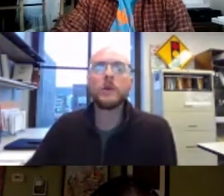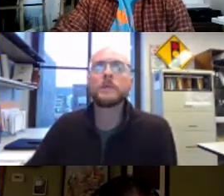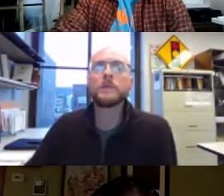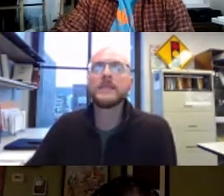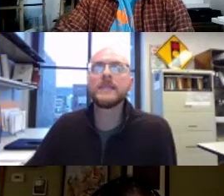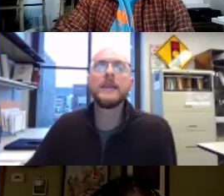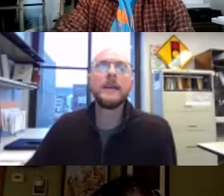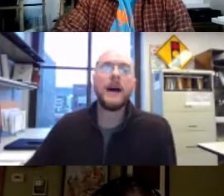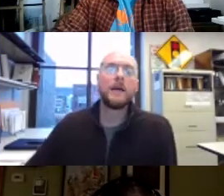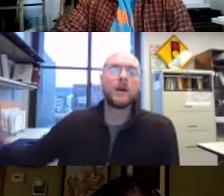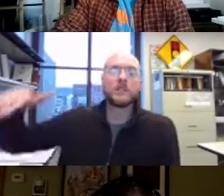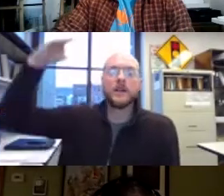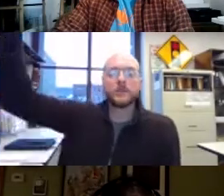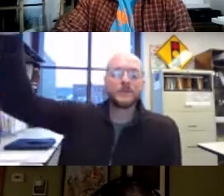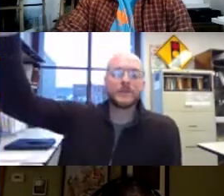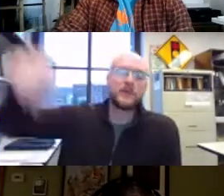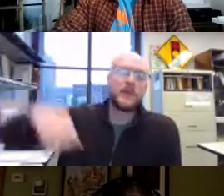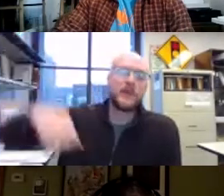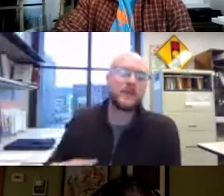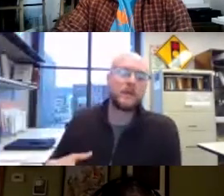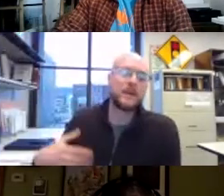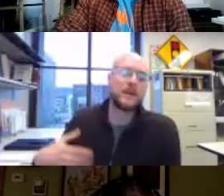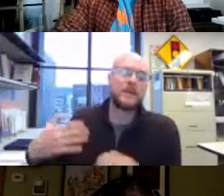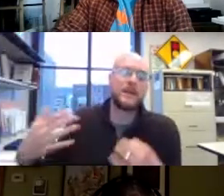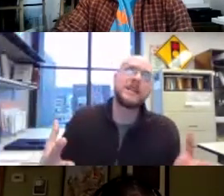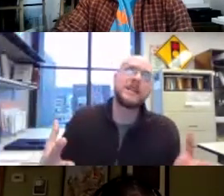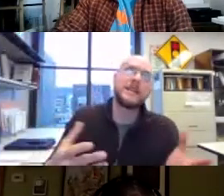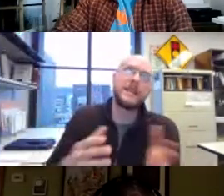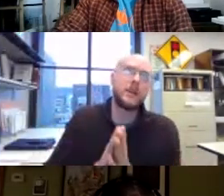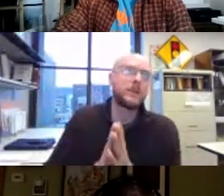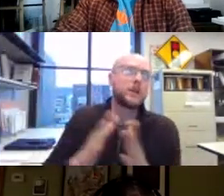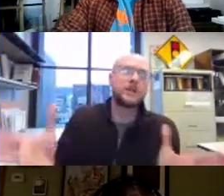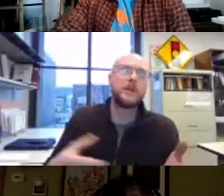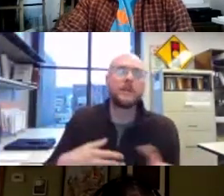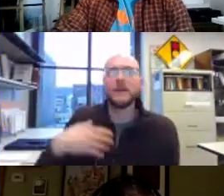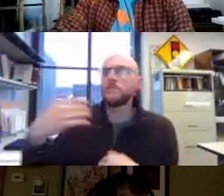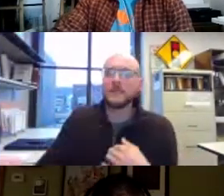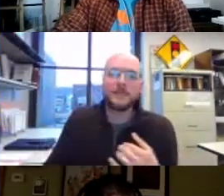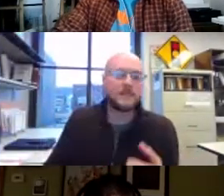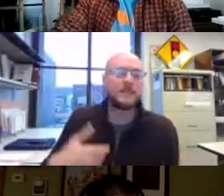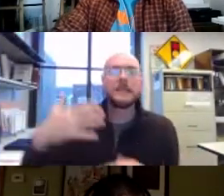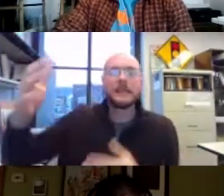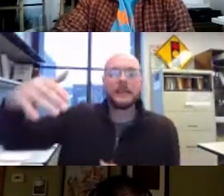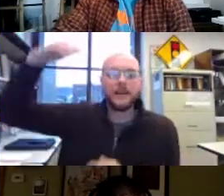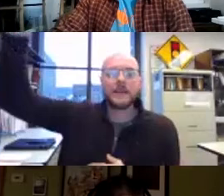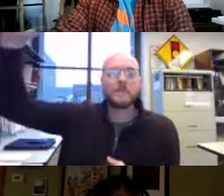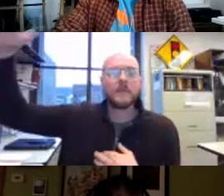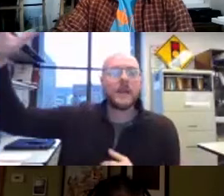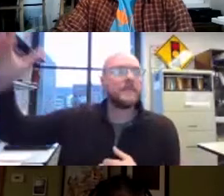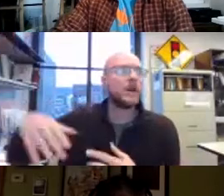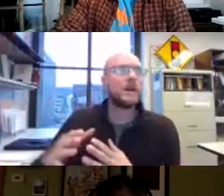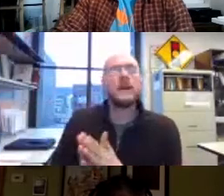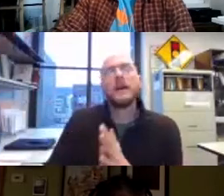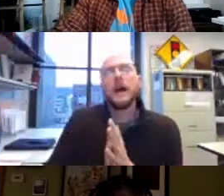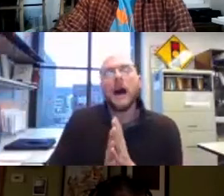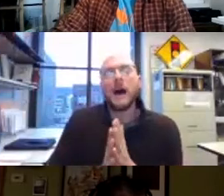do incorporate large vehicles, so that they're not necessarily only trucks, but looking at buses and anything above